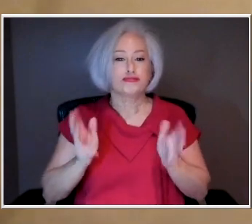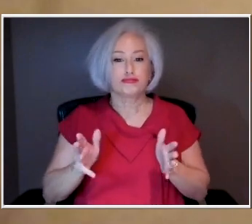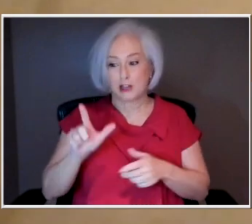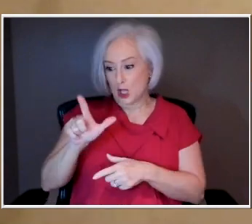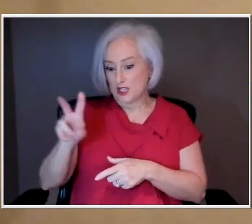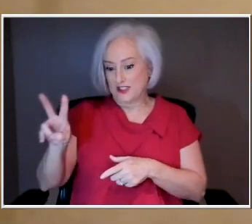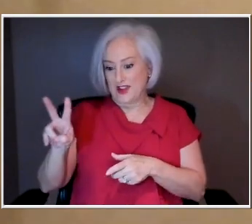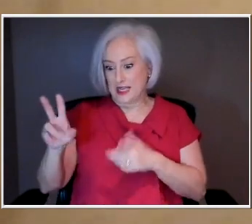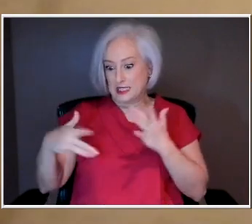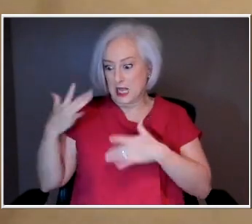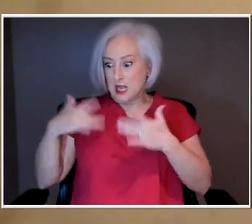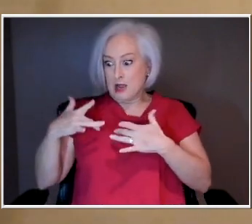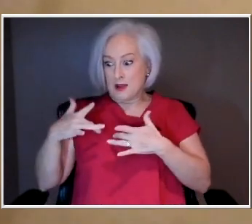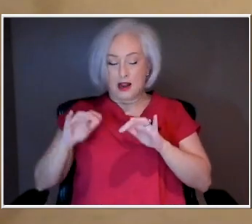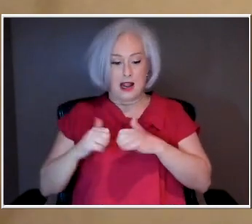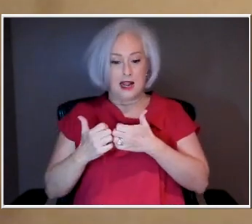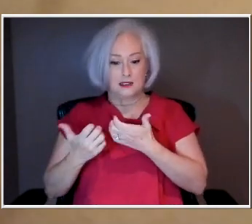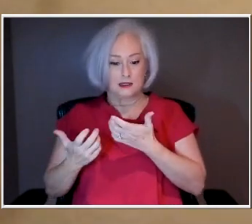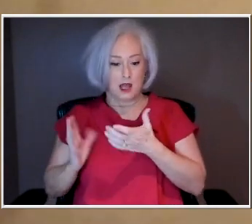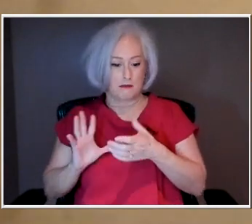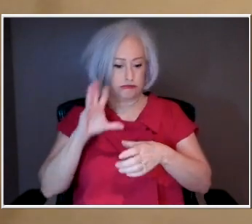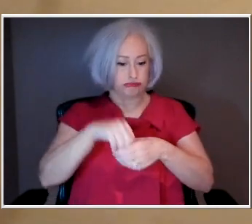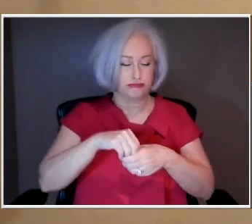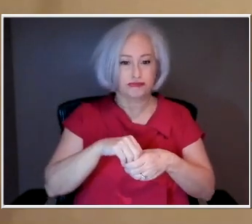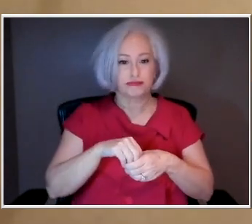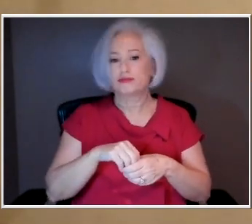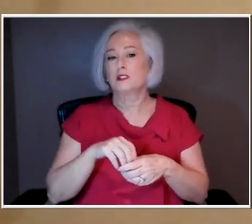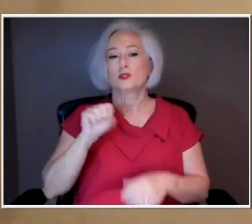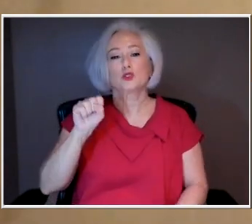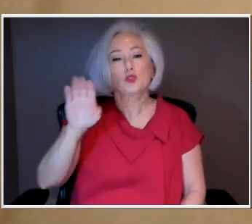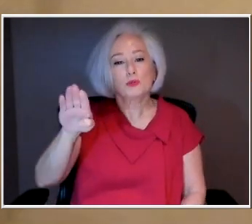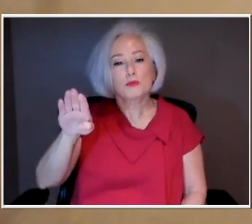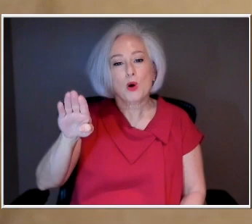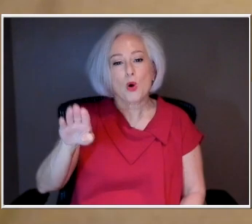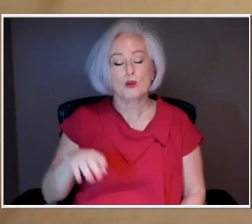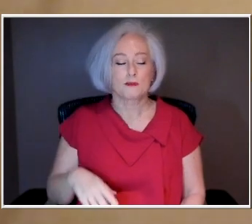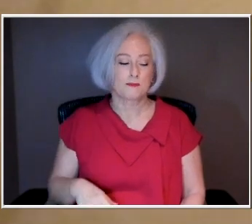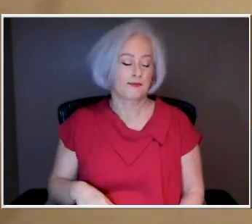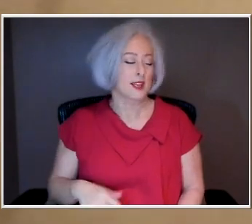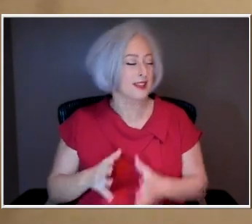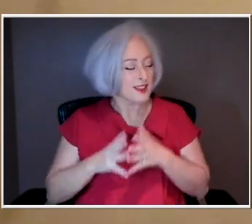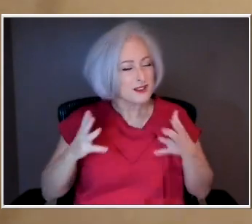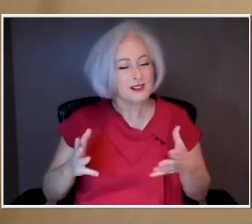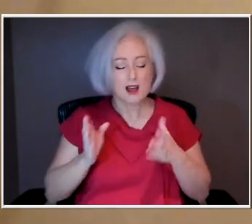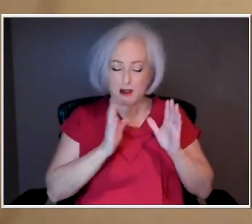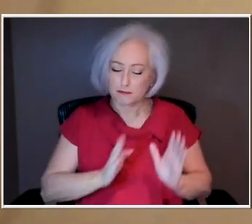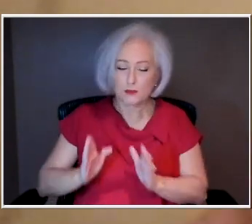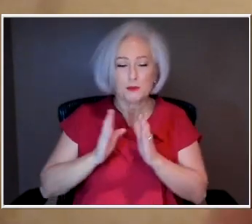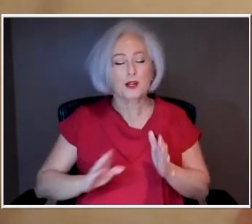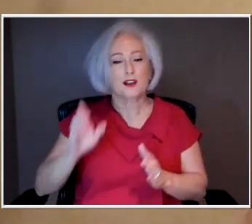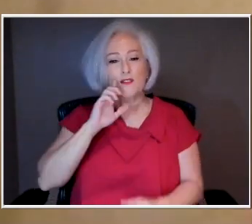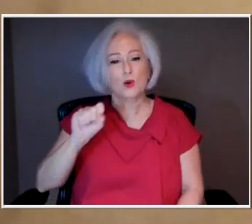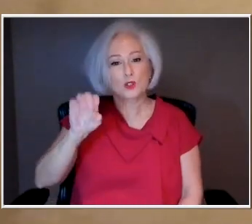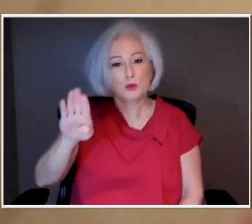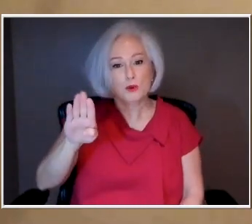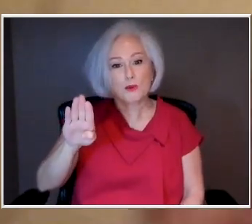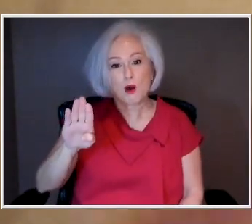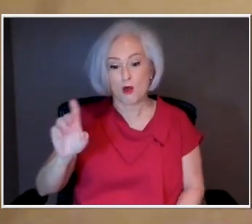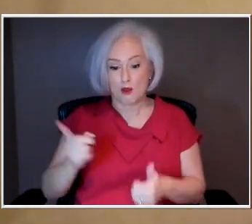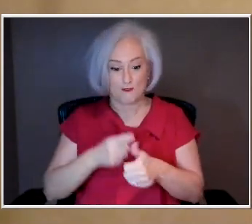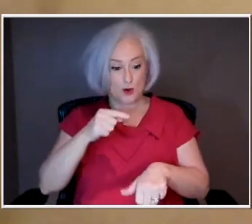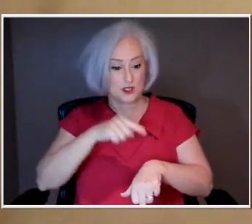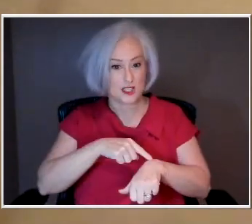Vegas? You know, I think there is something that comes from the experience. It's been a big topic of conversation. I think a lot of news